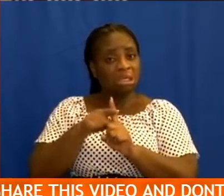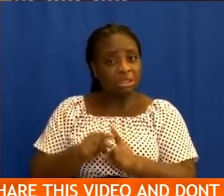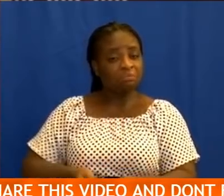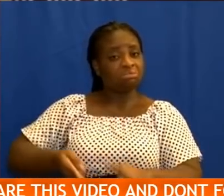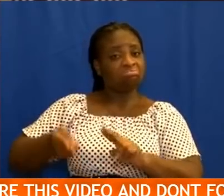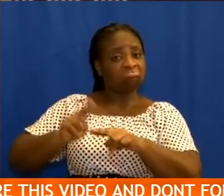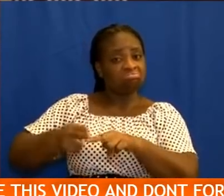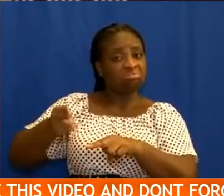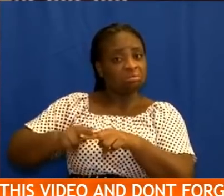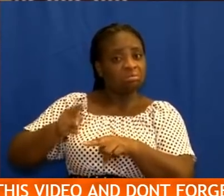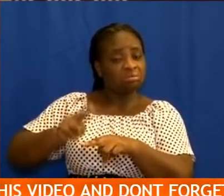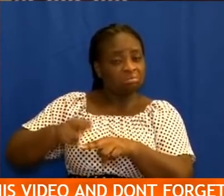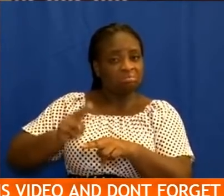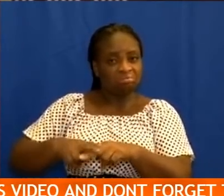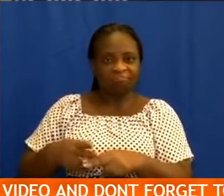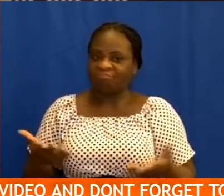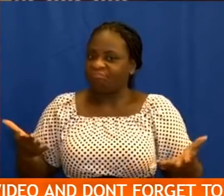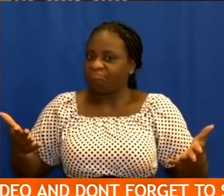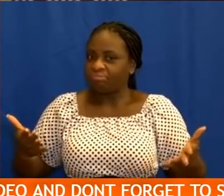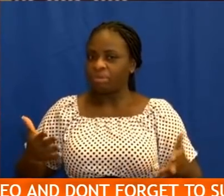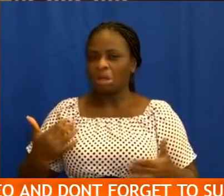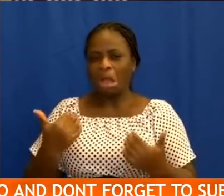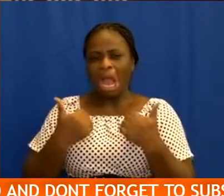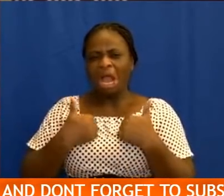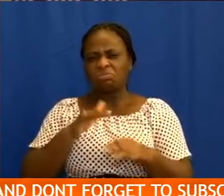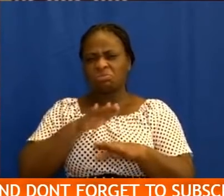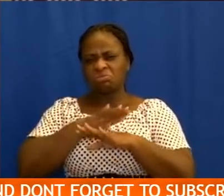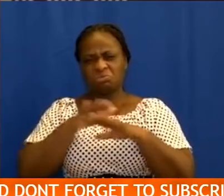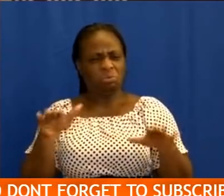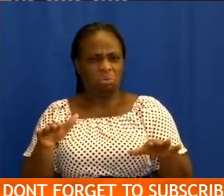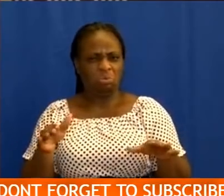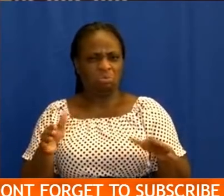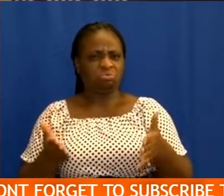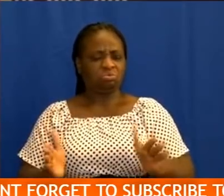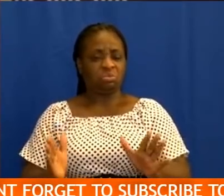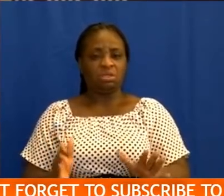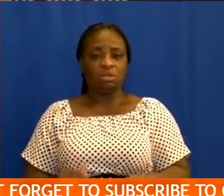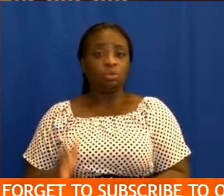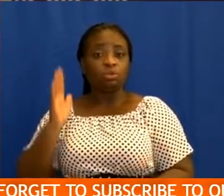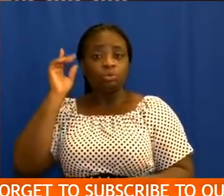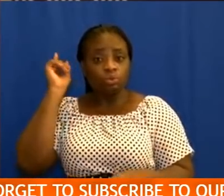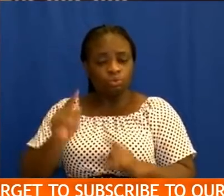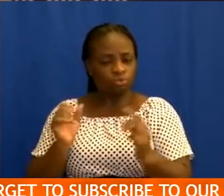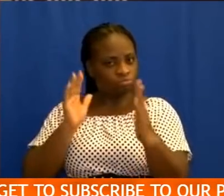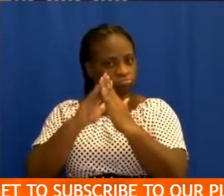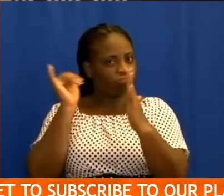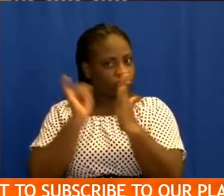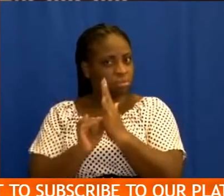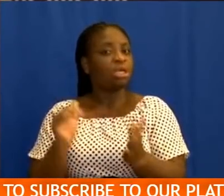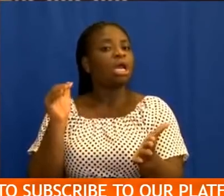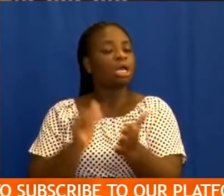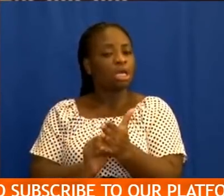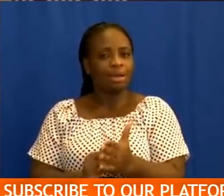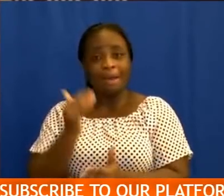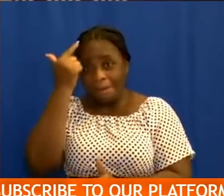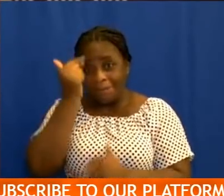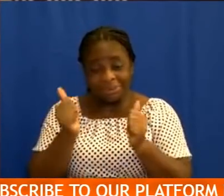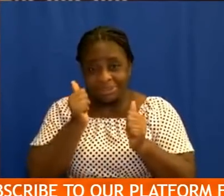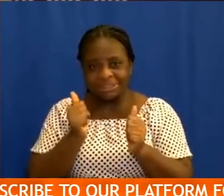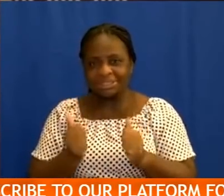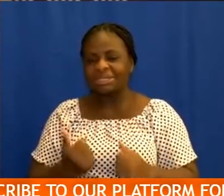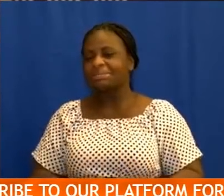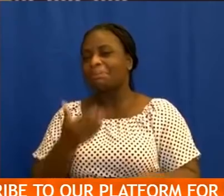at the current rate, I will have no option but to reimpose these restrictions because it is better